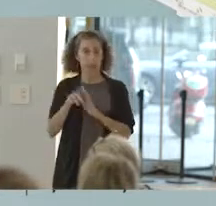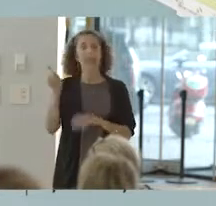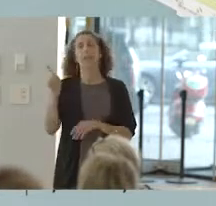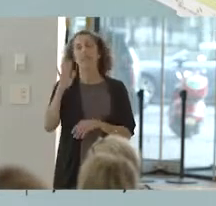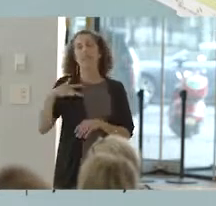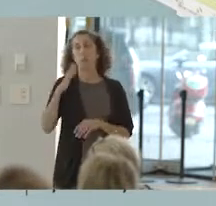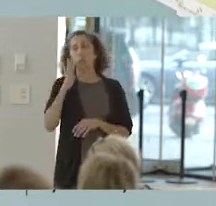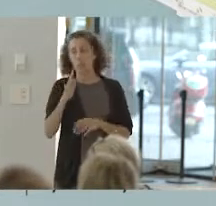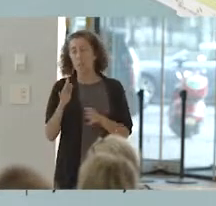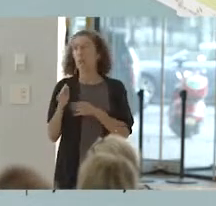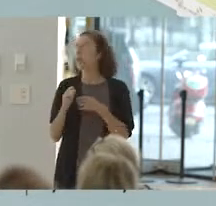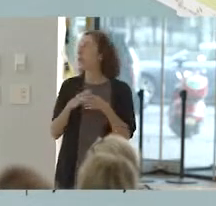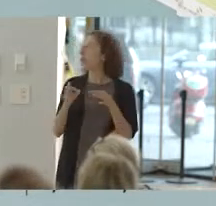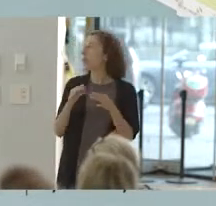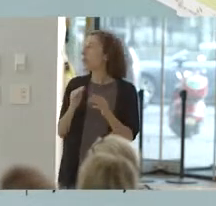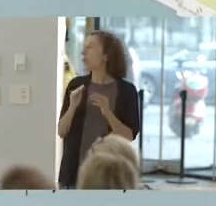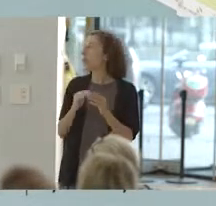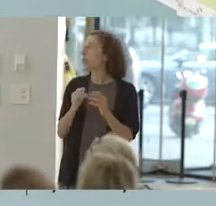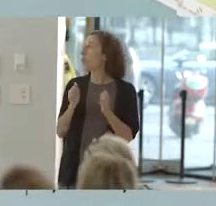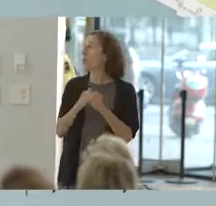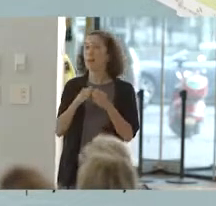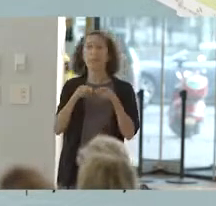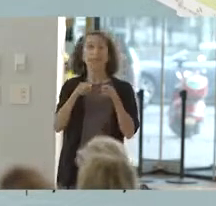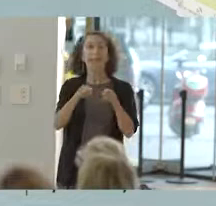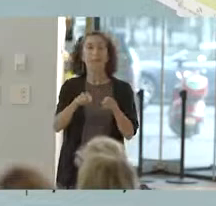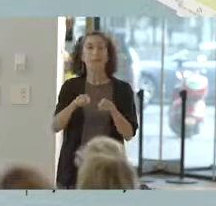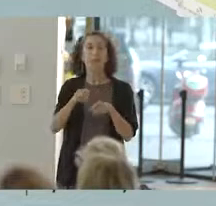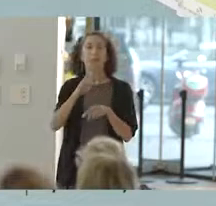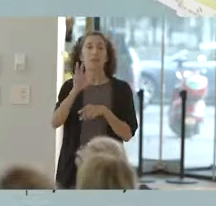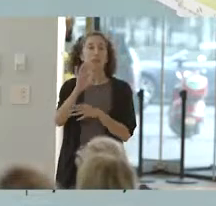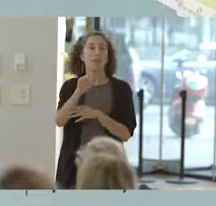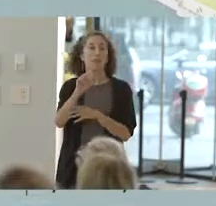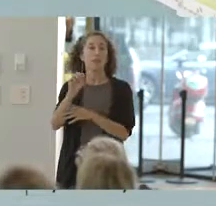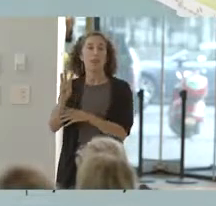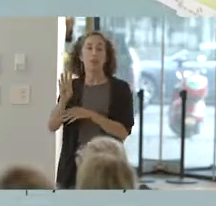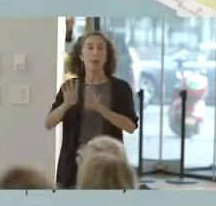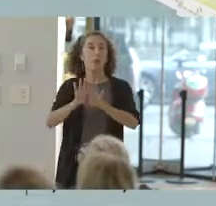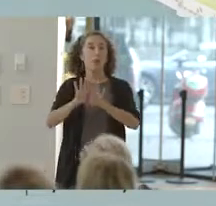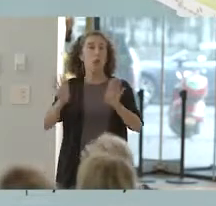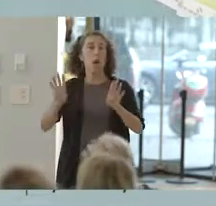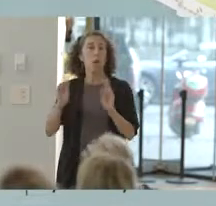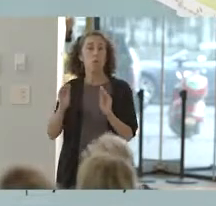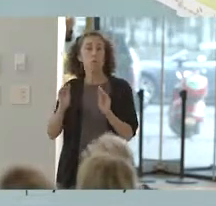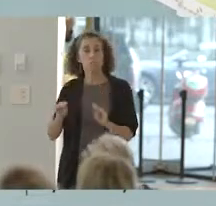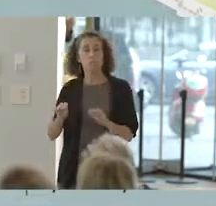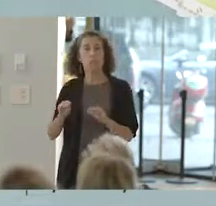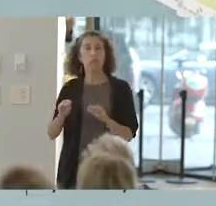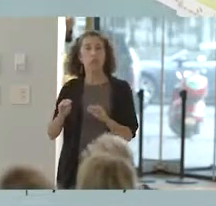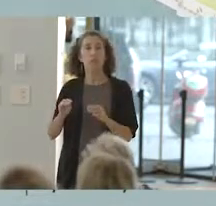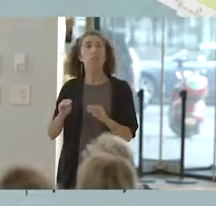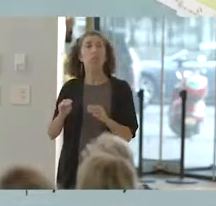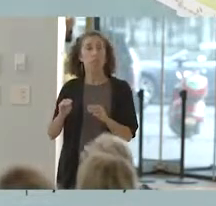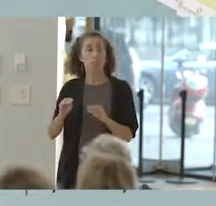It's really an inland alignment that incorporates a flood wall along River Terrace that will be only 3 feet up